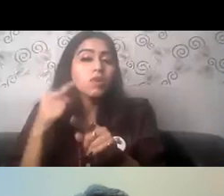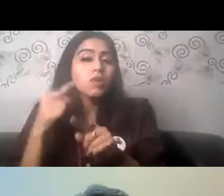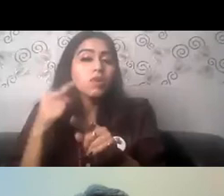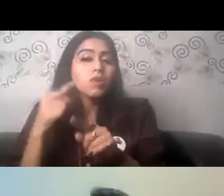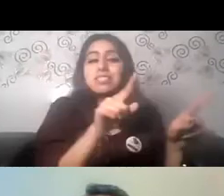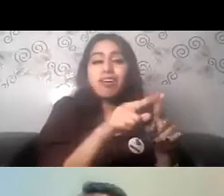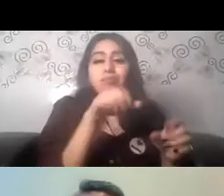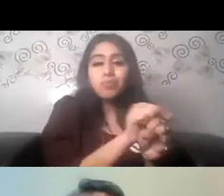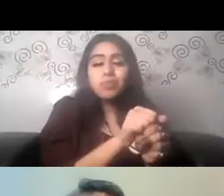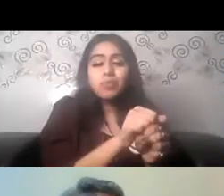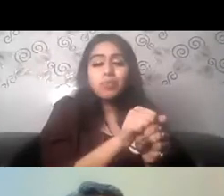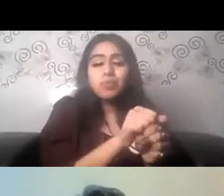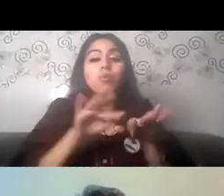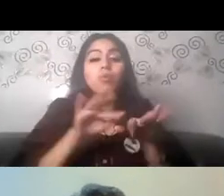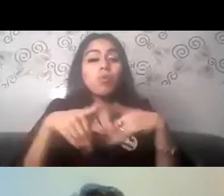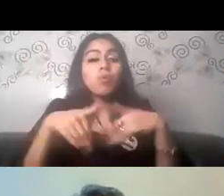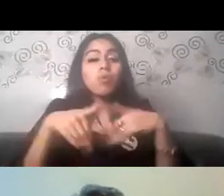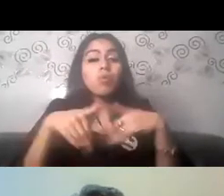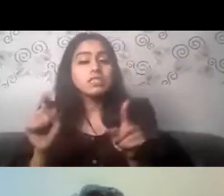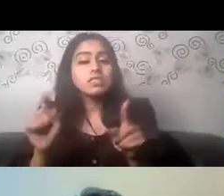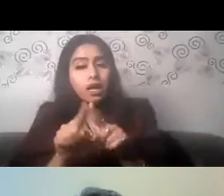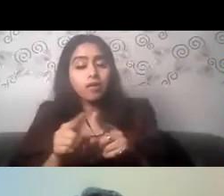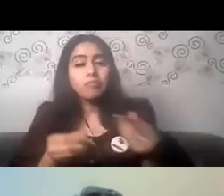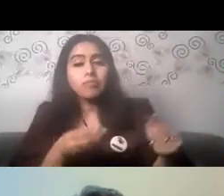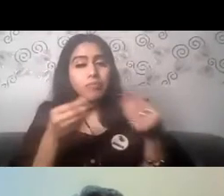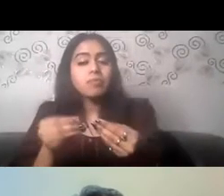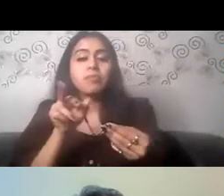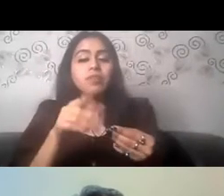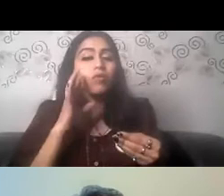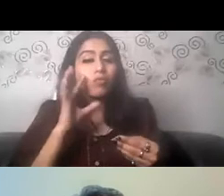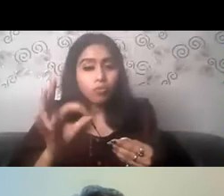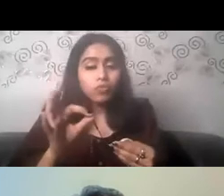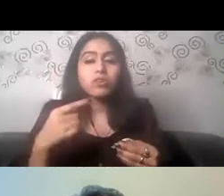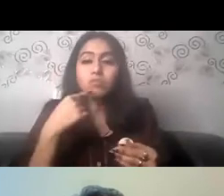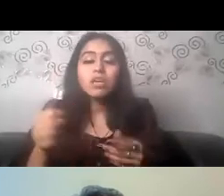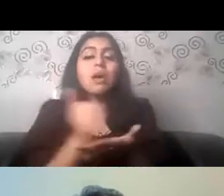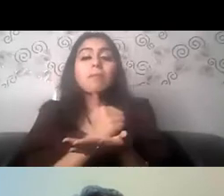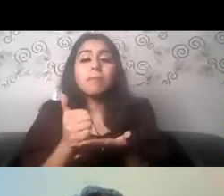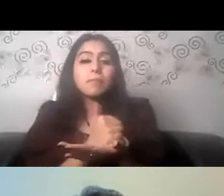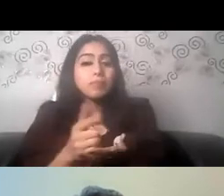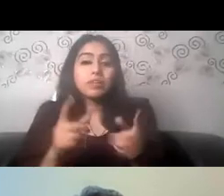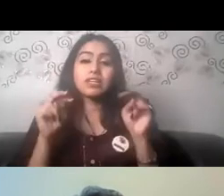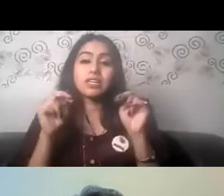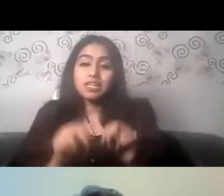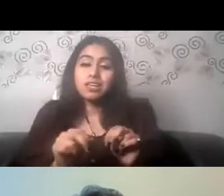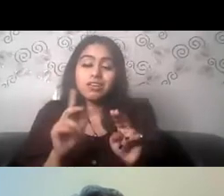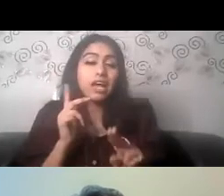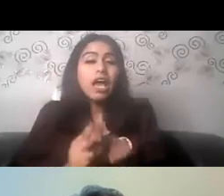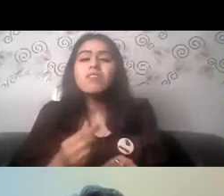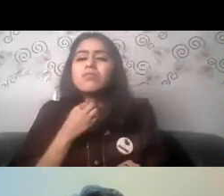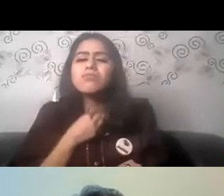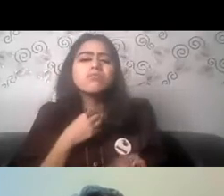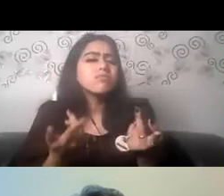is absolutely the heart of kind of good employment practice. But I think it's about being